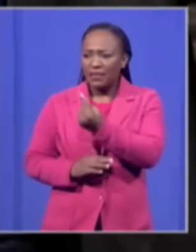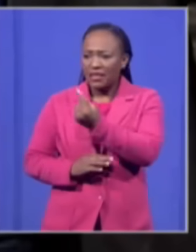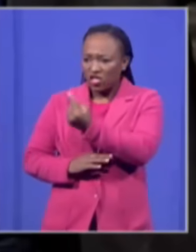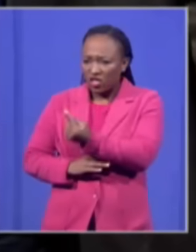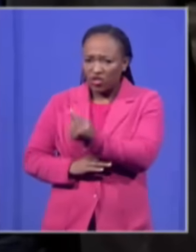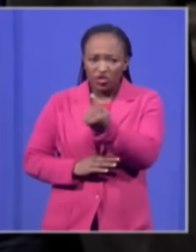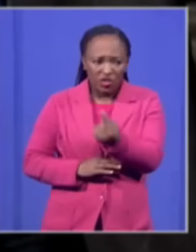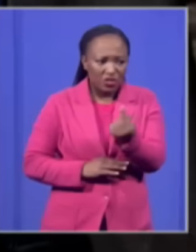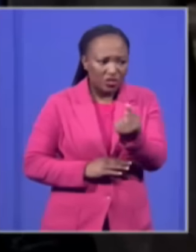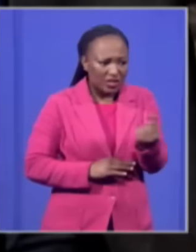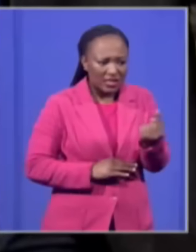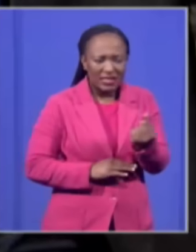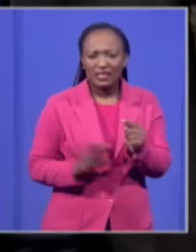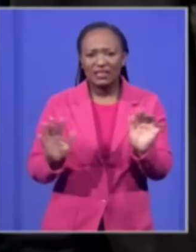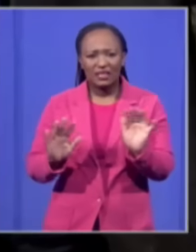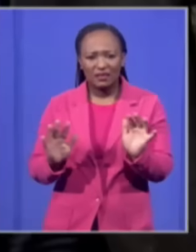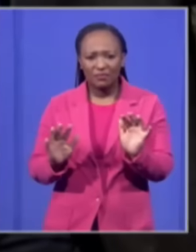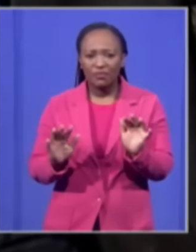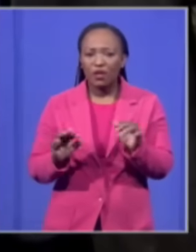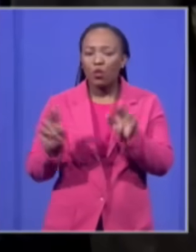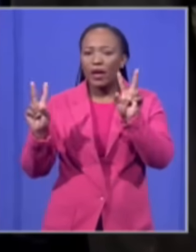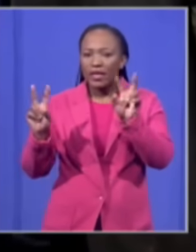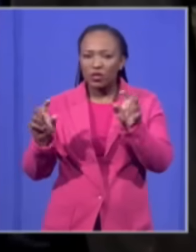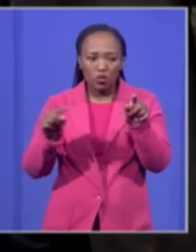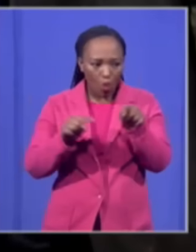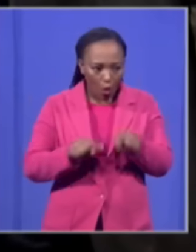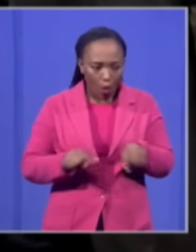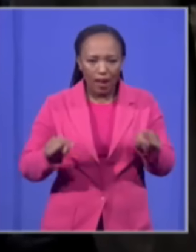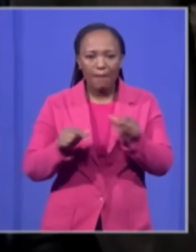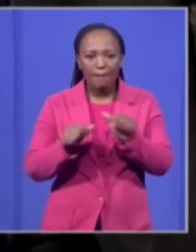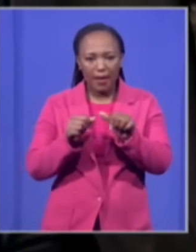one of you when the issues are similar, when we can organize